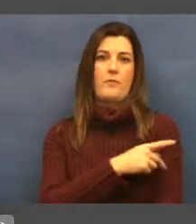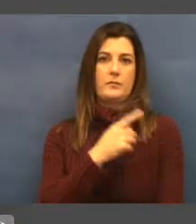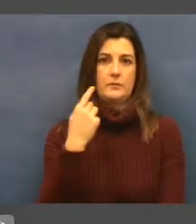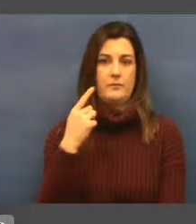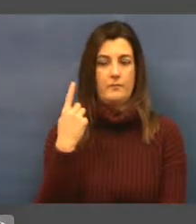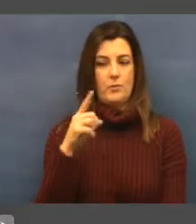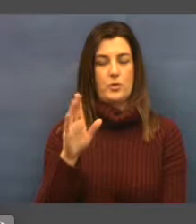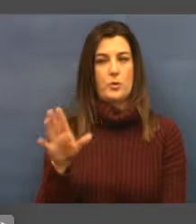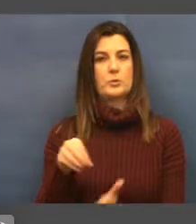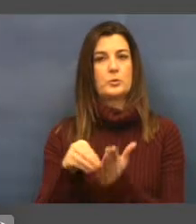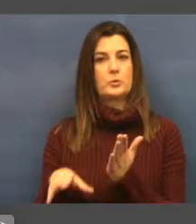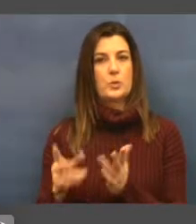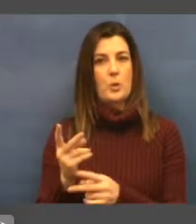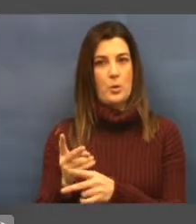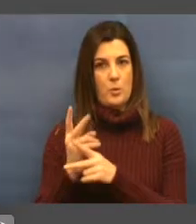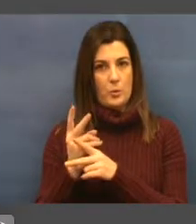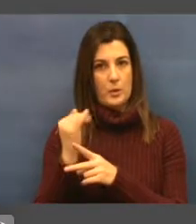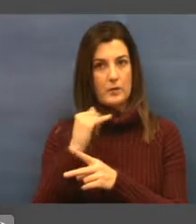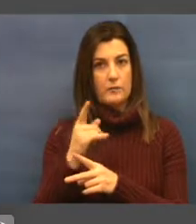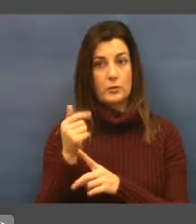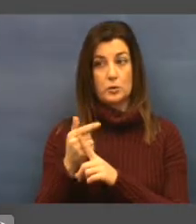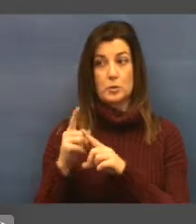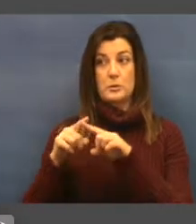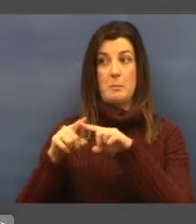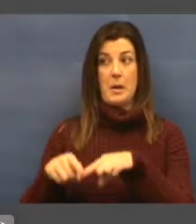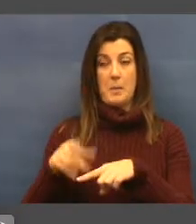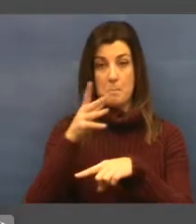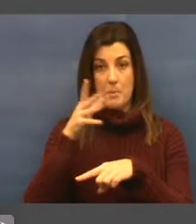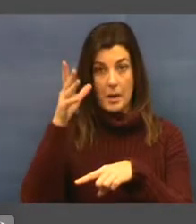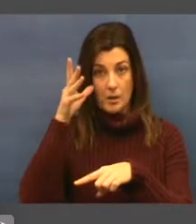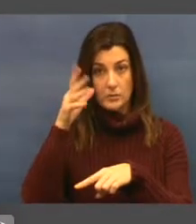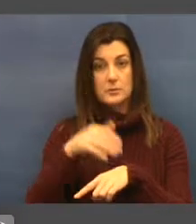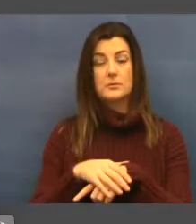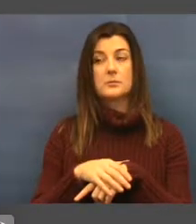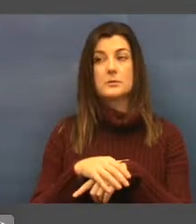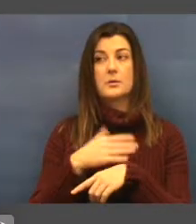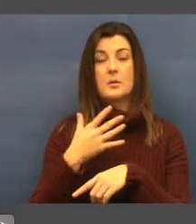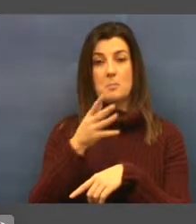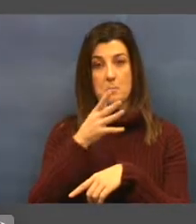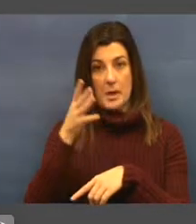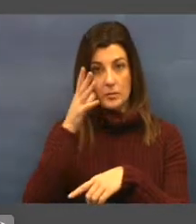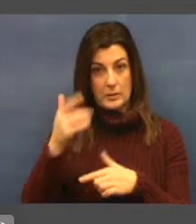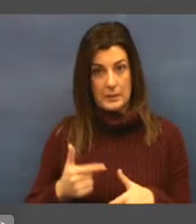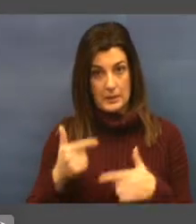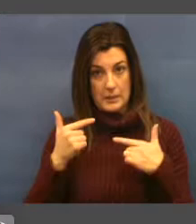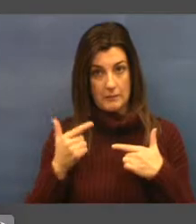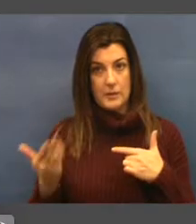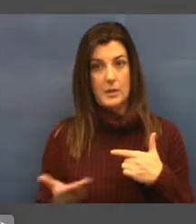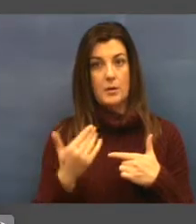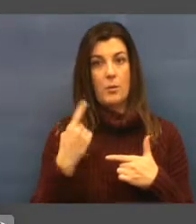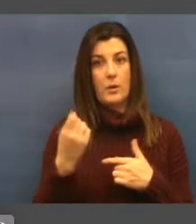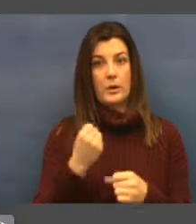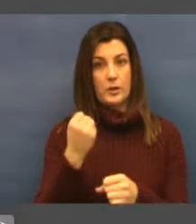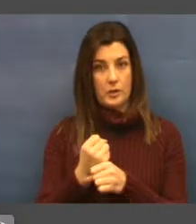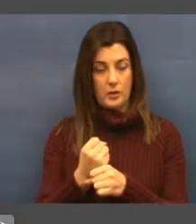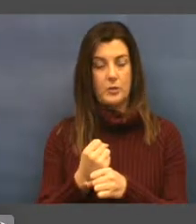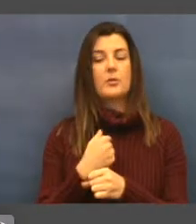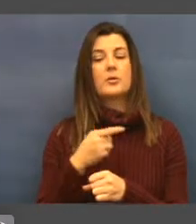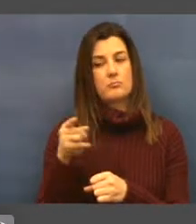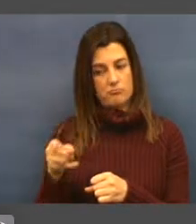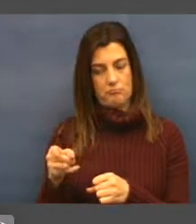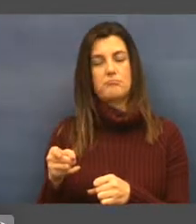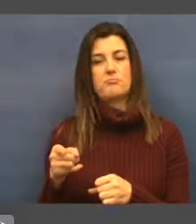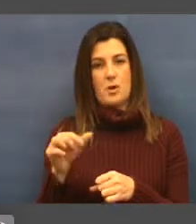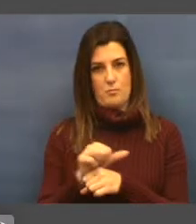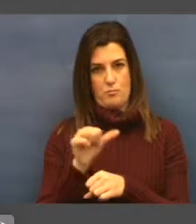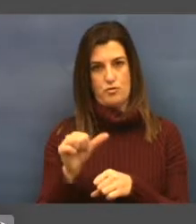loans. If you're a dependent student and your parents have lived here for a year, then you are considered an Alberta resident, so you can apply to Alberta